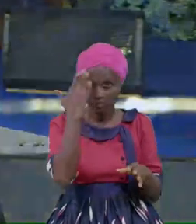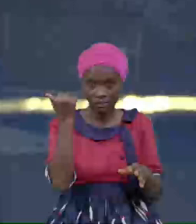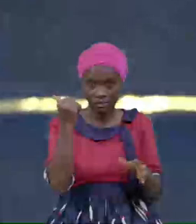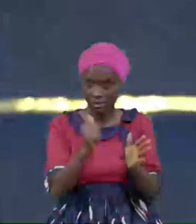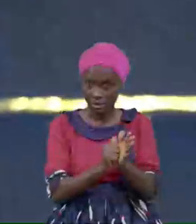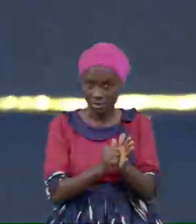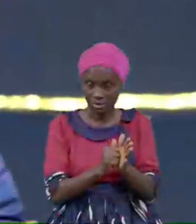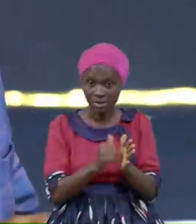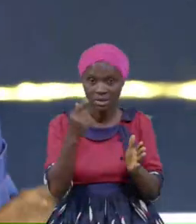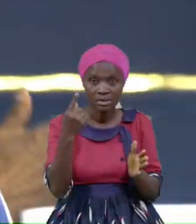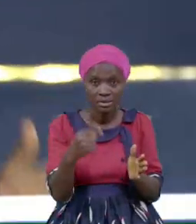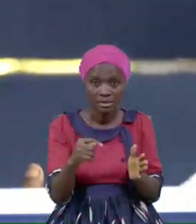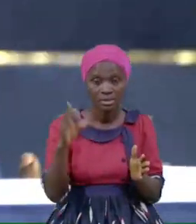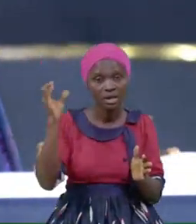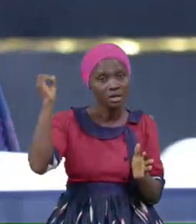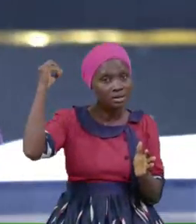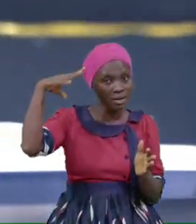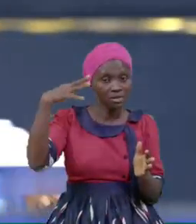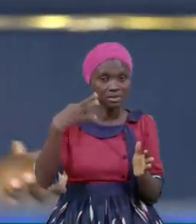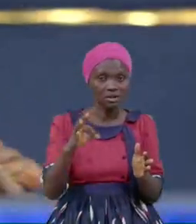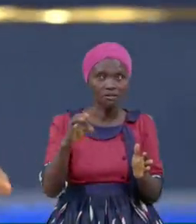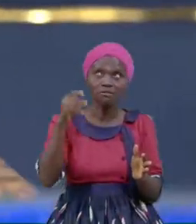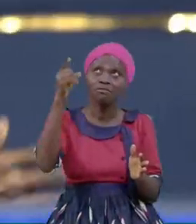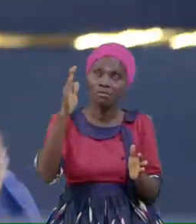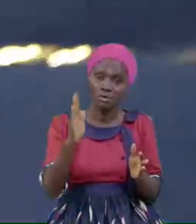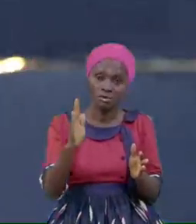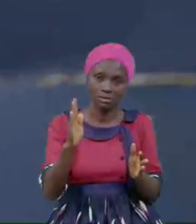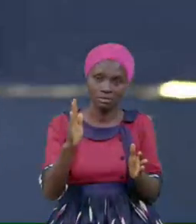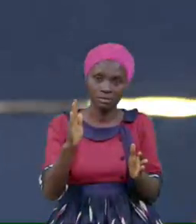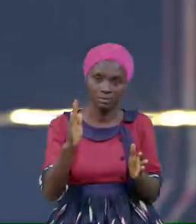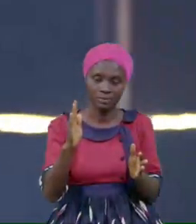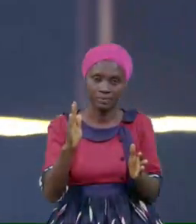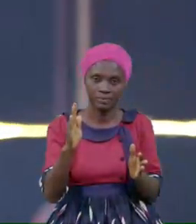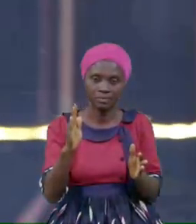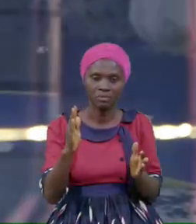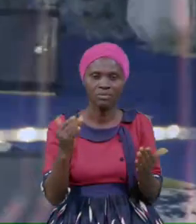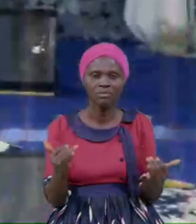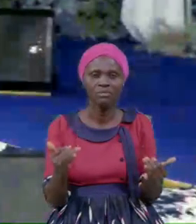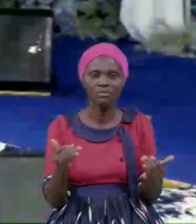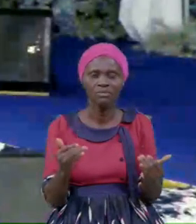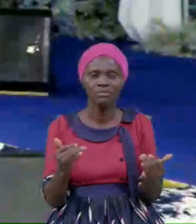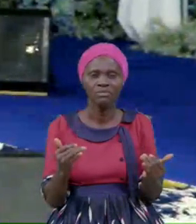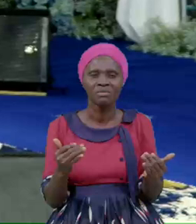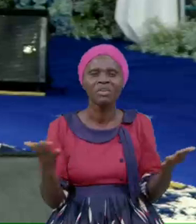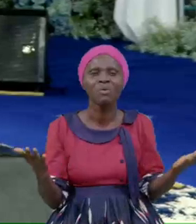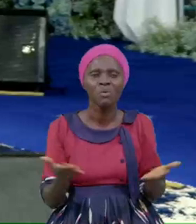grace of God. What's grace, by the way?